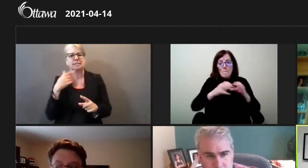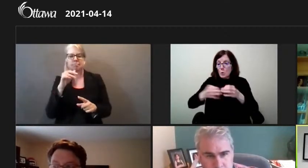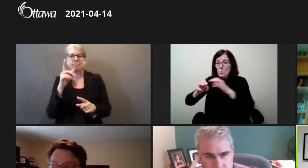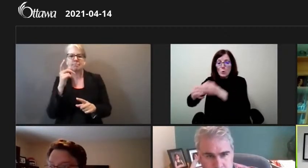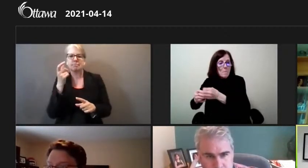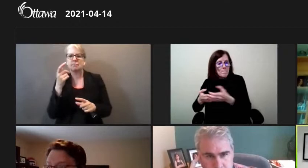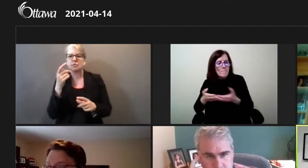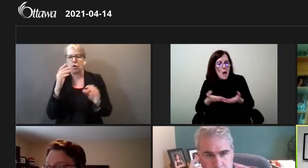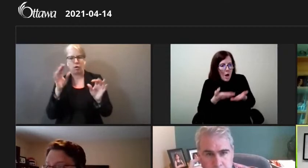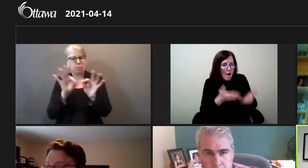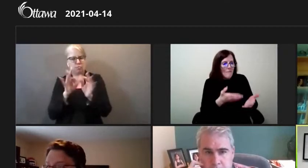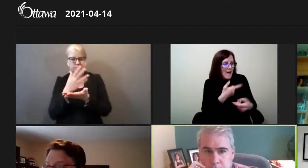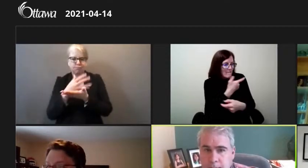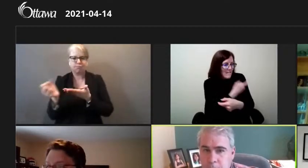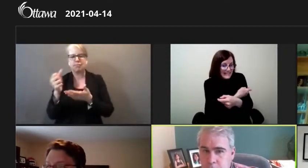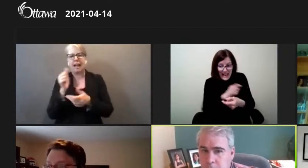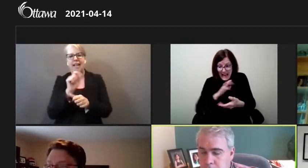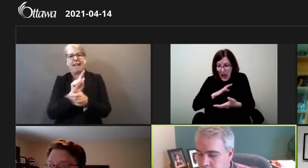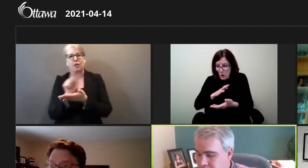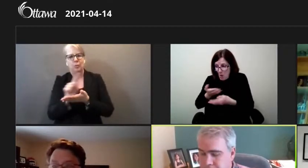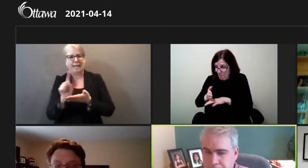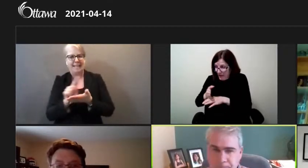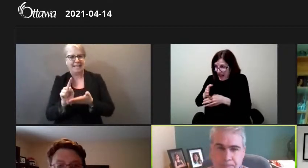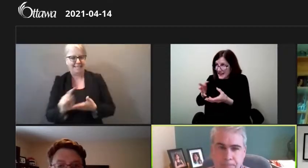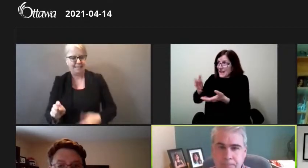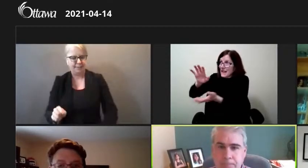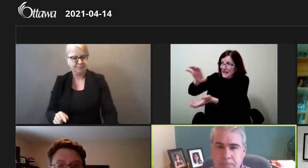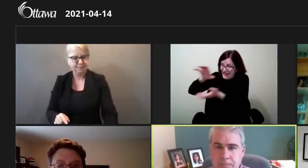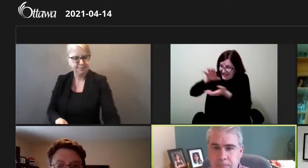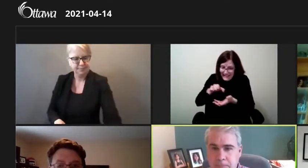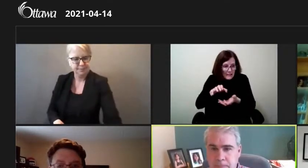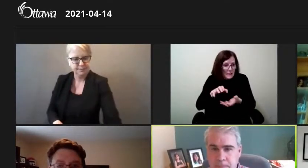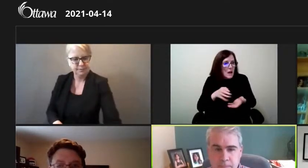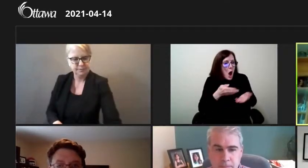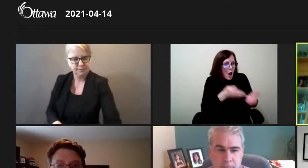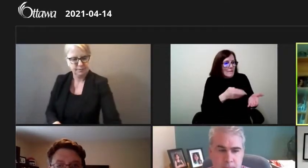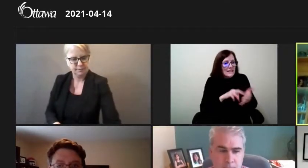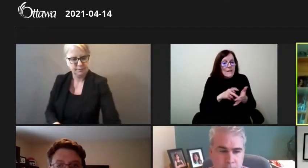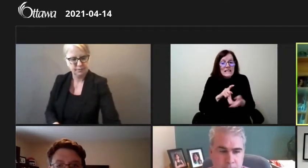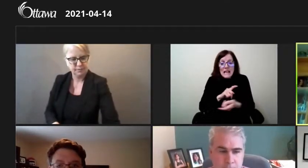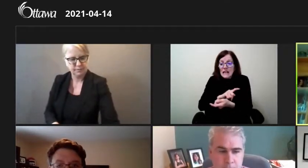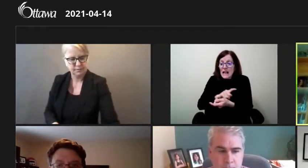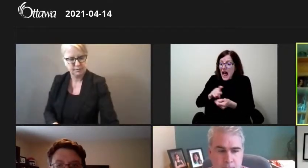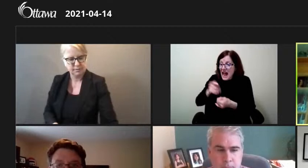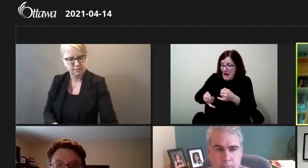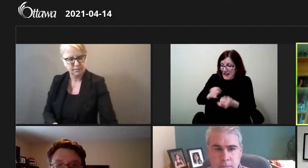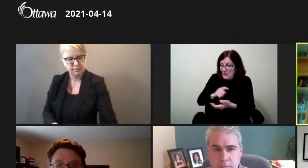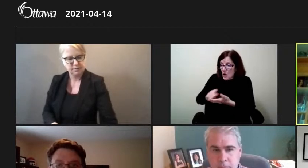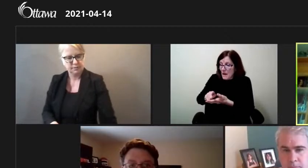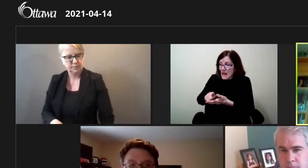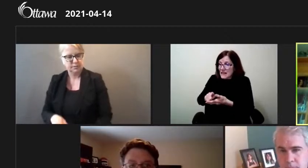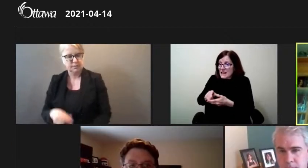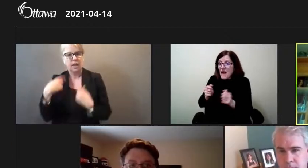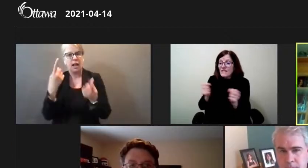fridge. Thank you very much. Thank you, Chair. Thank you, Councillor. Next on the list is we have